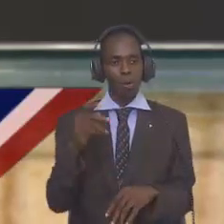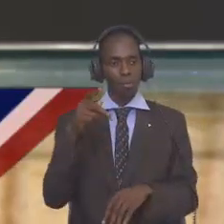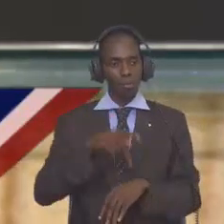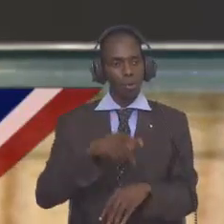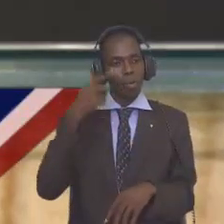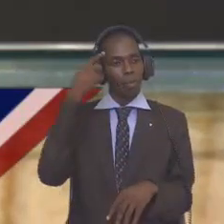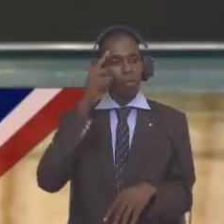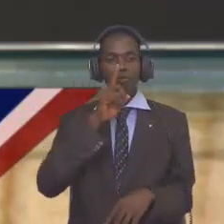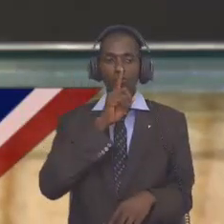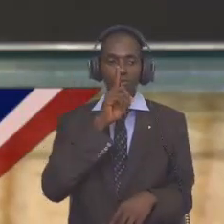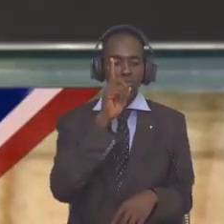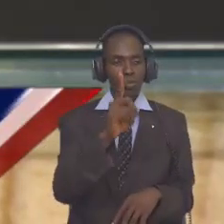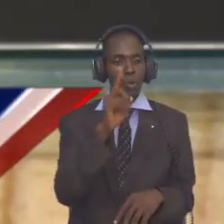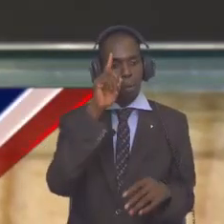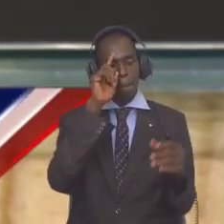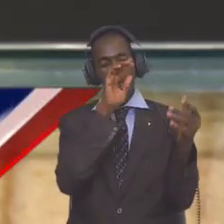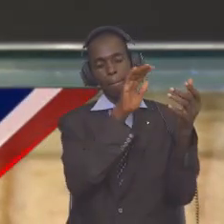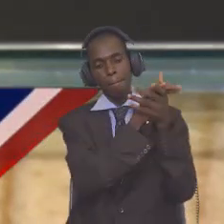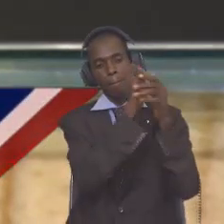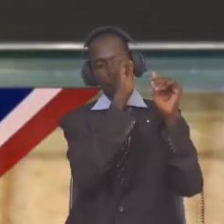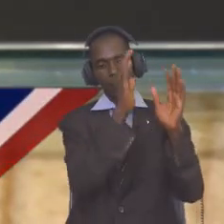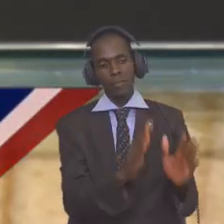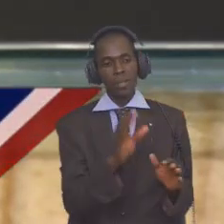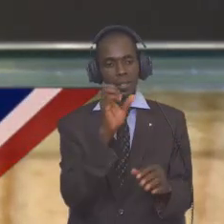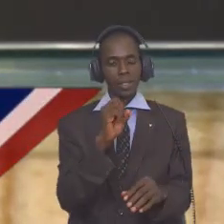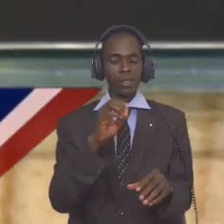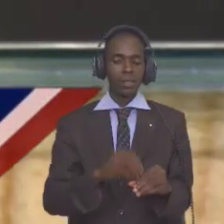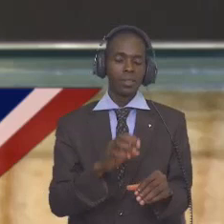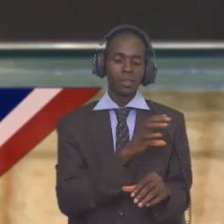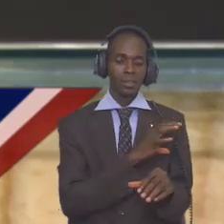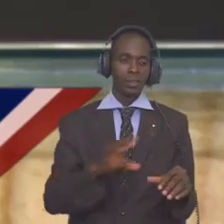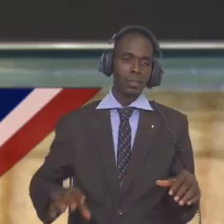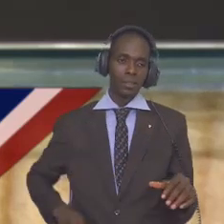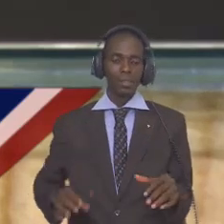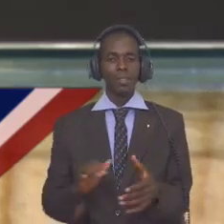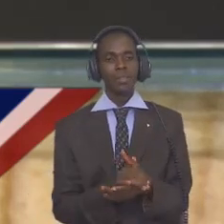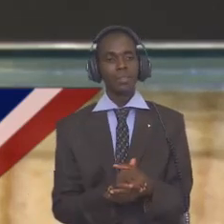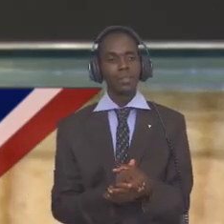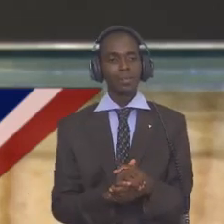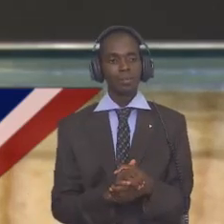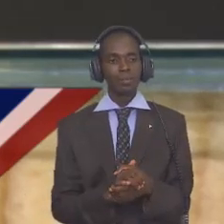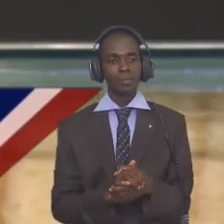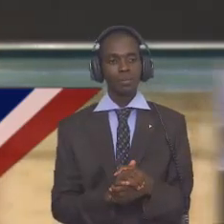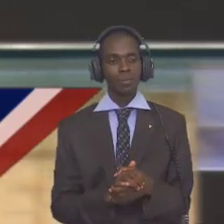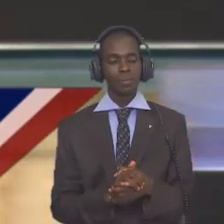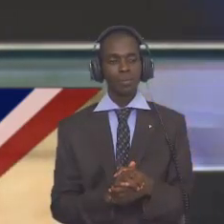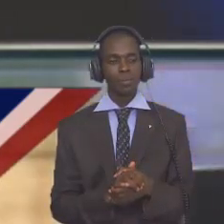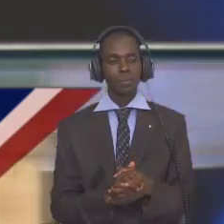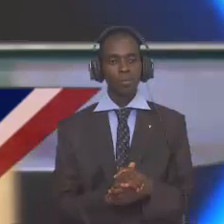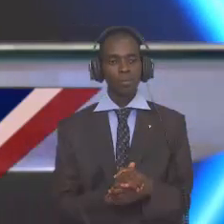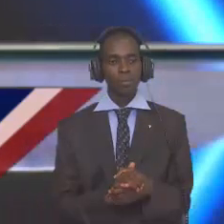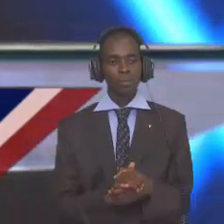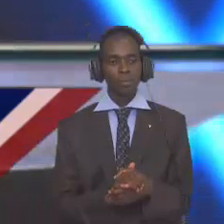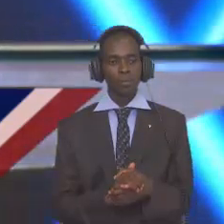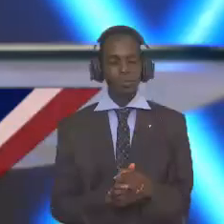in Christ. The affection of Paul the apostle for true believers in Christ. We're looking at 1